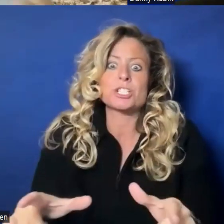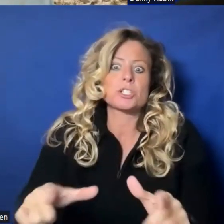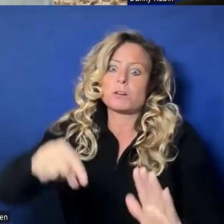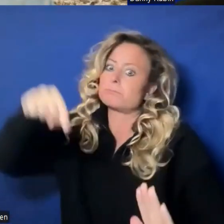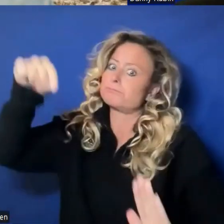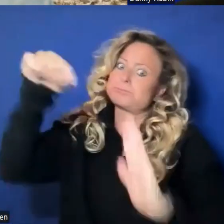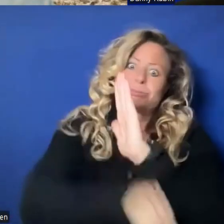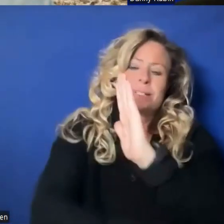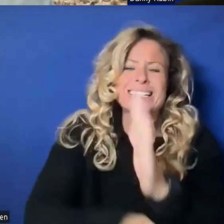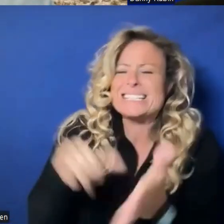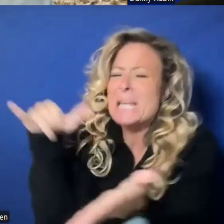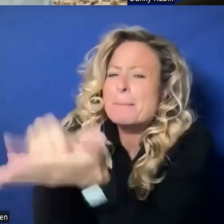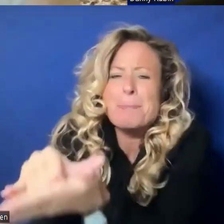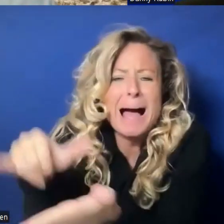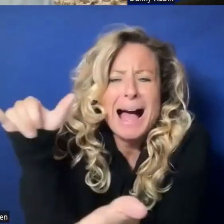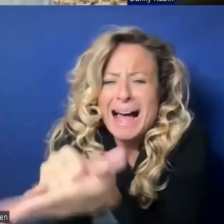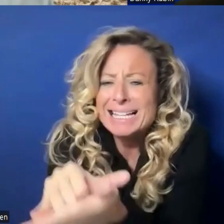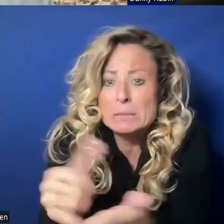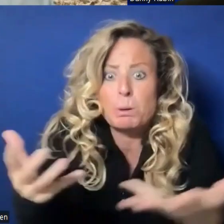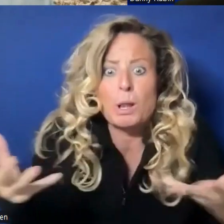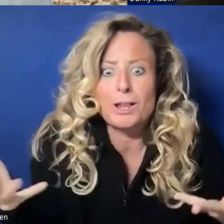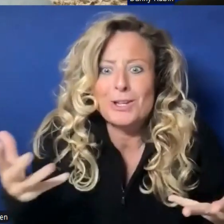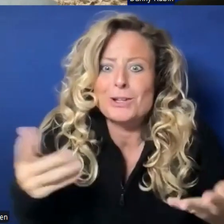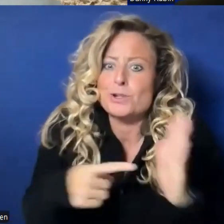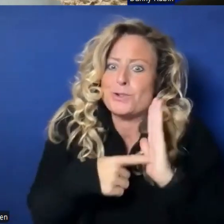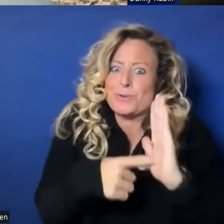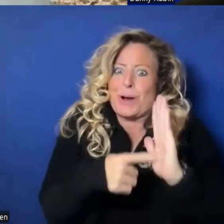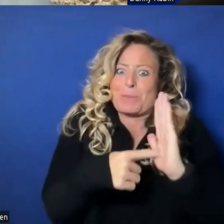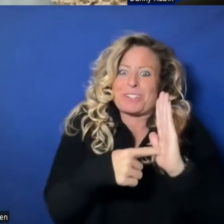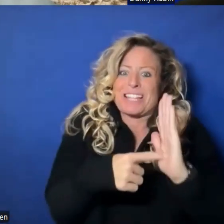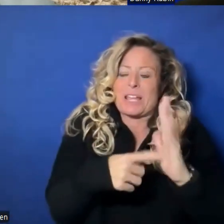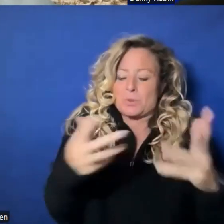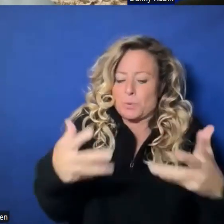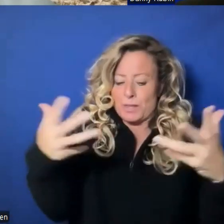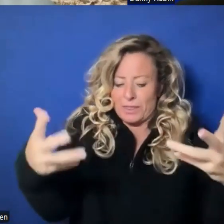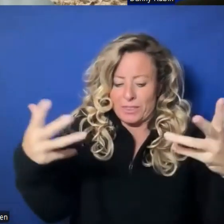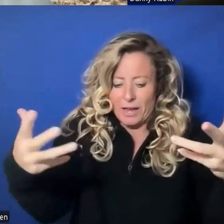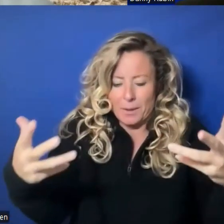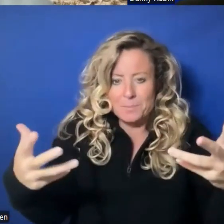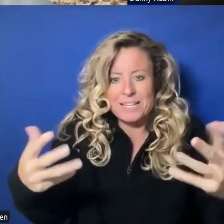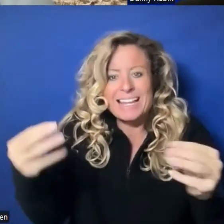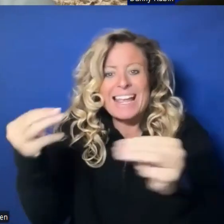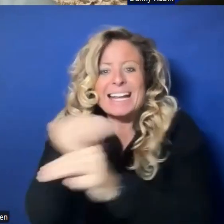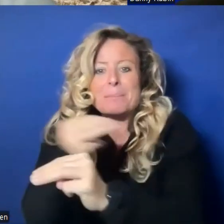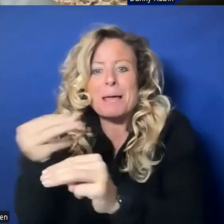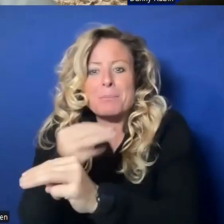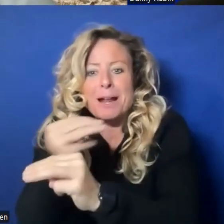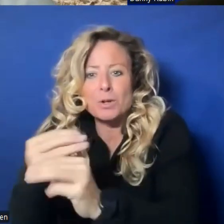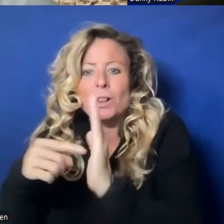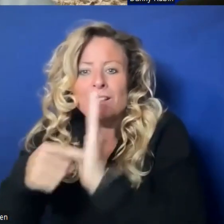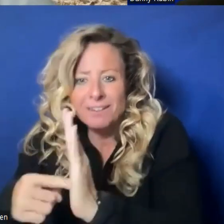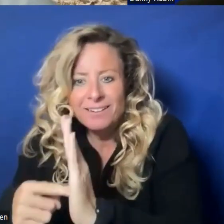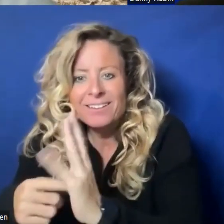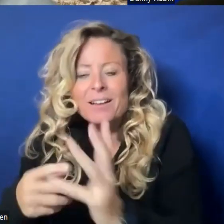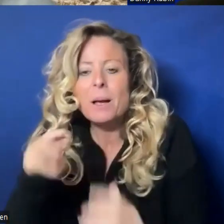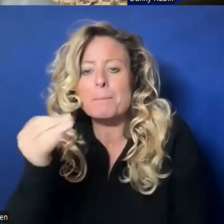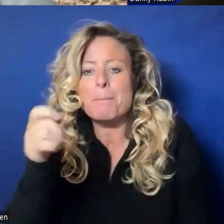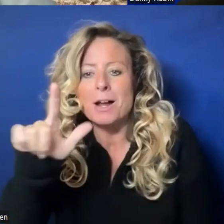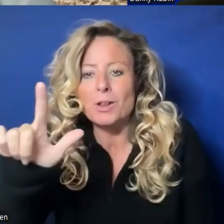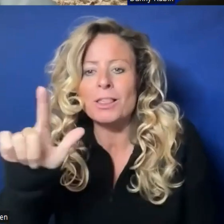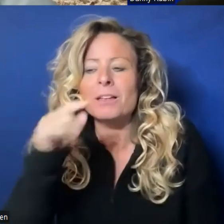just impossible to represent it as in a mathematical model. For example, if you take